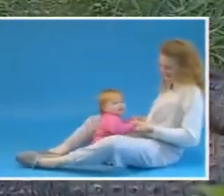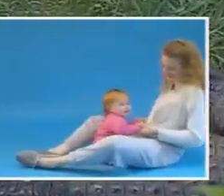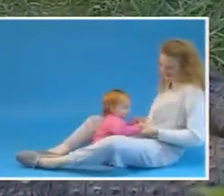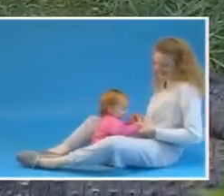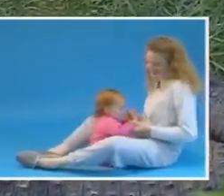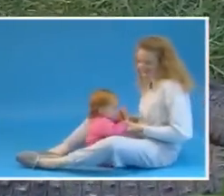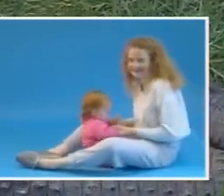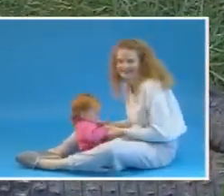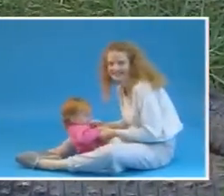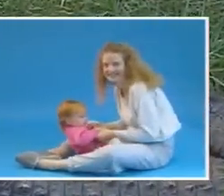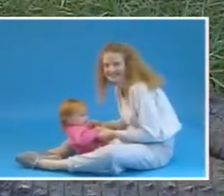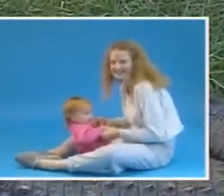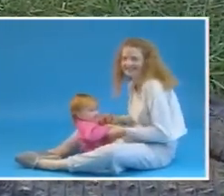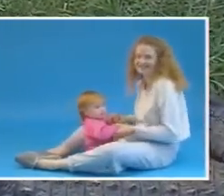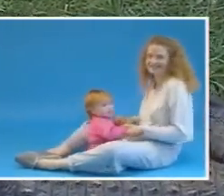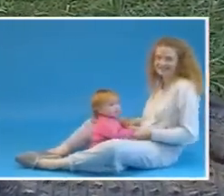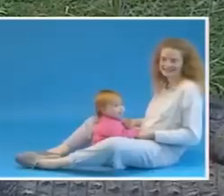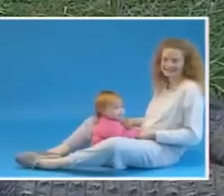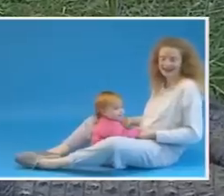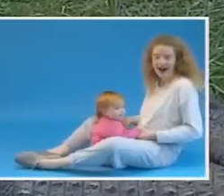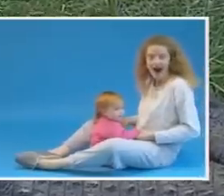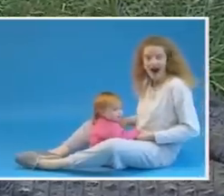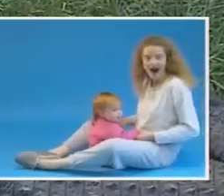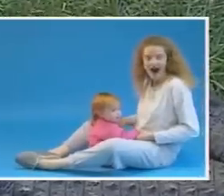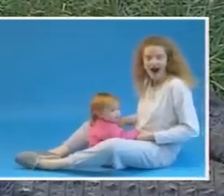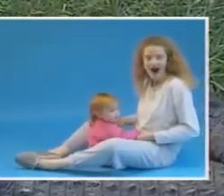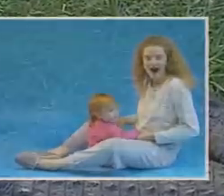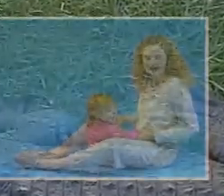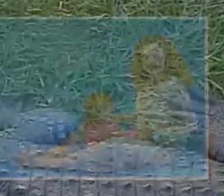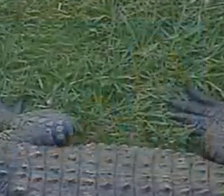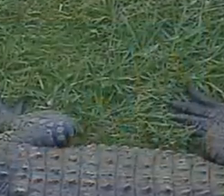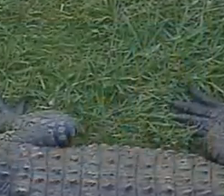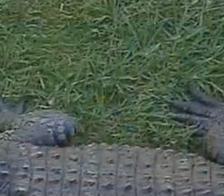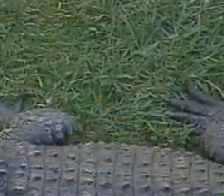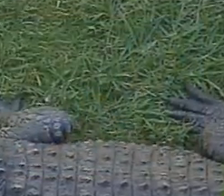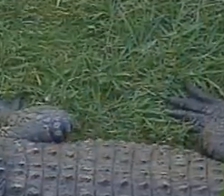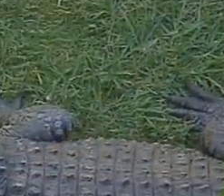a crocodile, don't forget to scream.